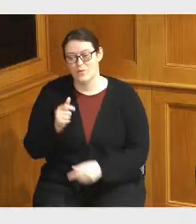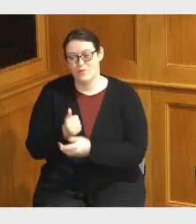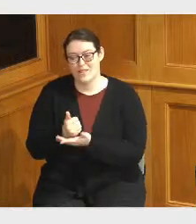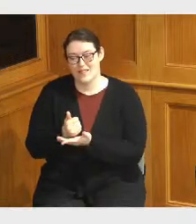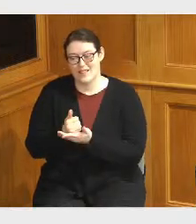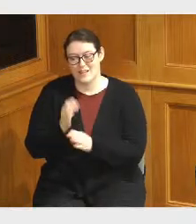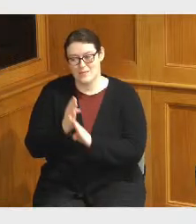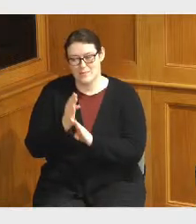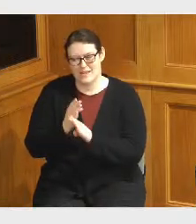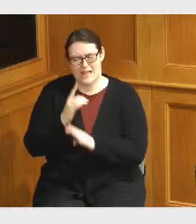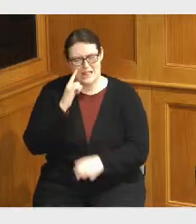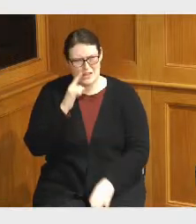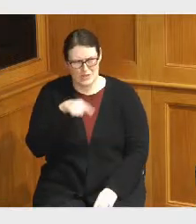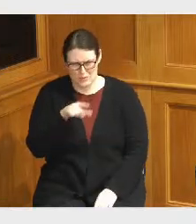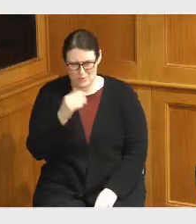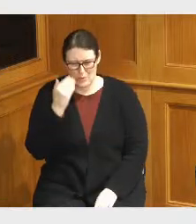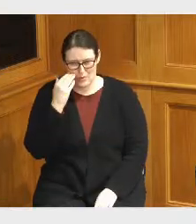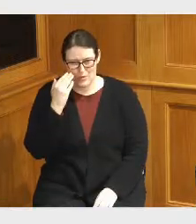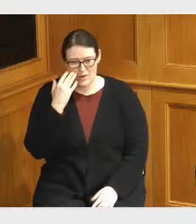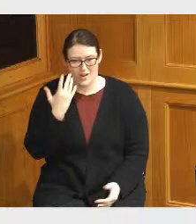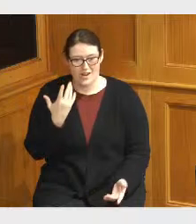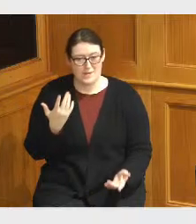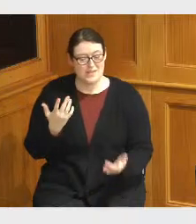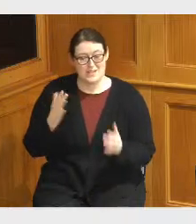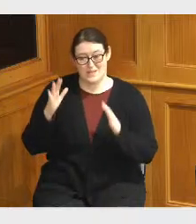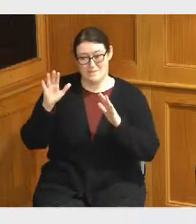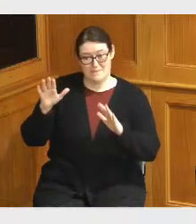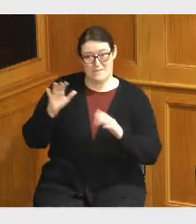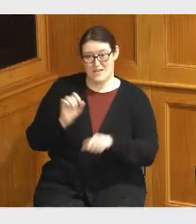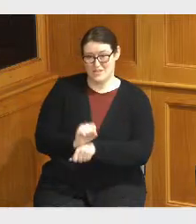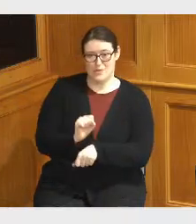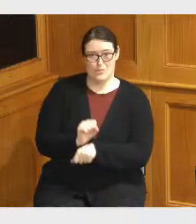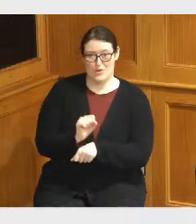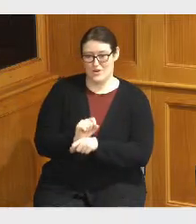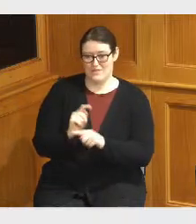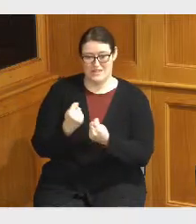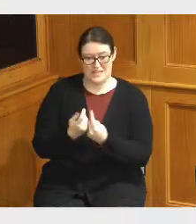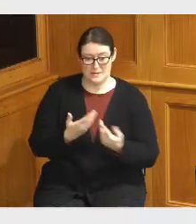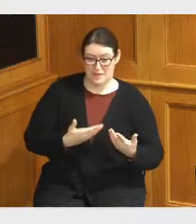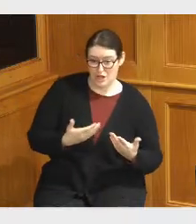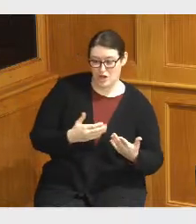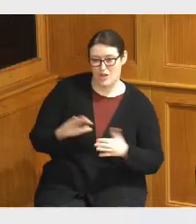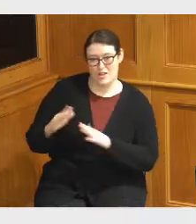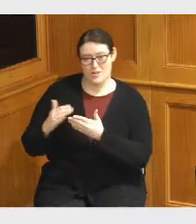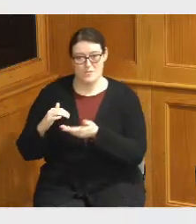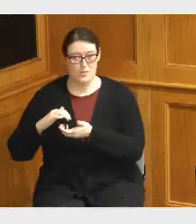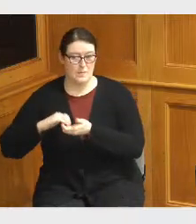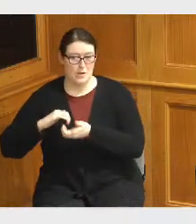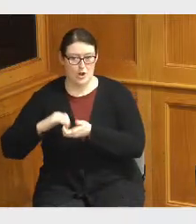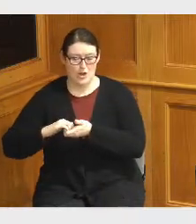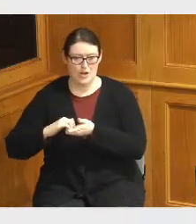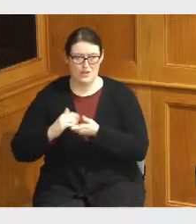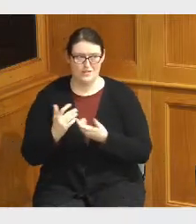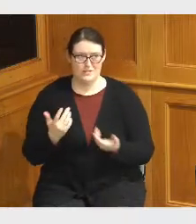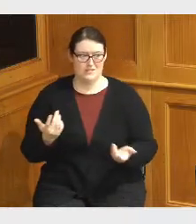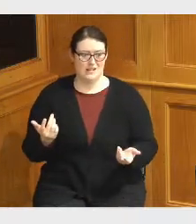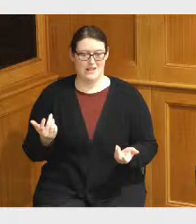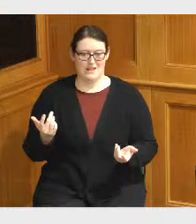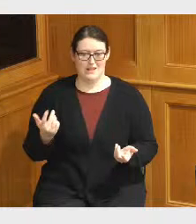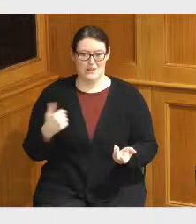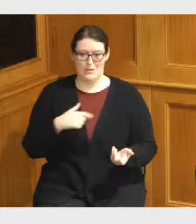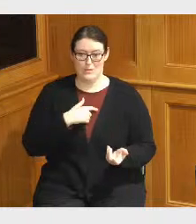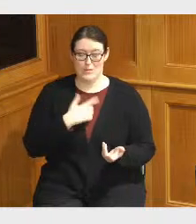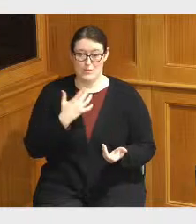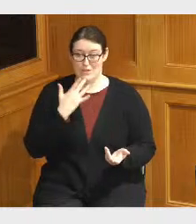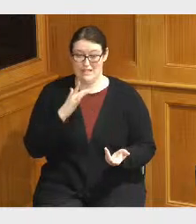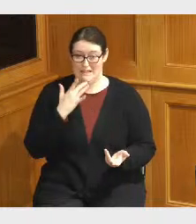think the board is aware that thanks to the great work of our team here and our community partners, we were